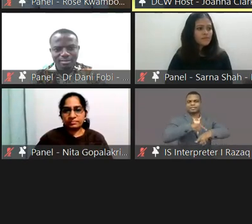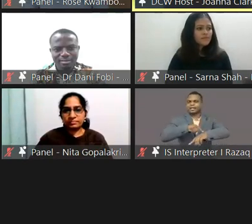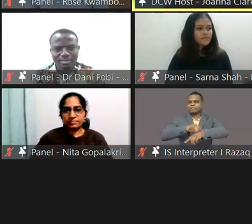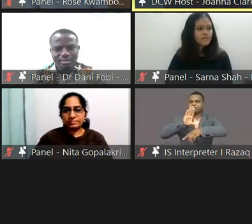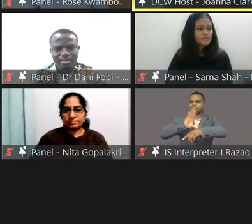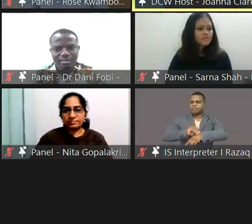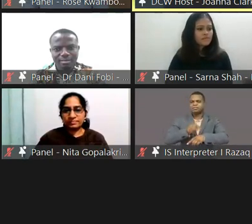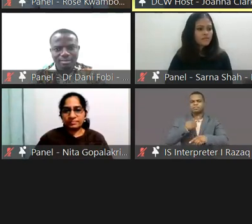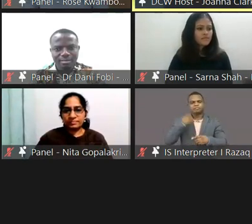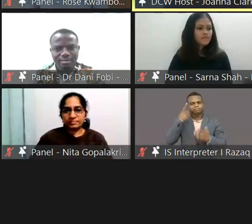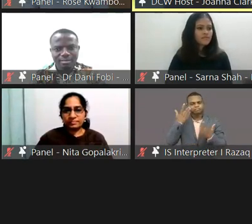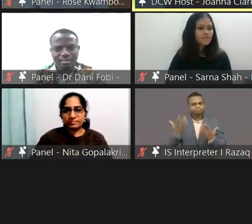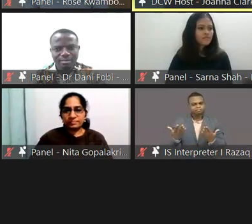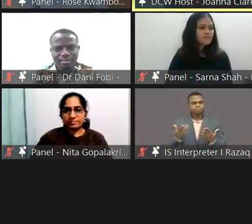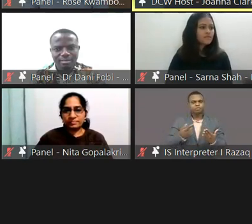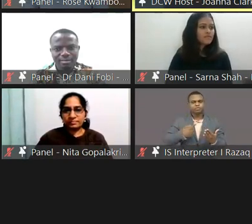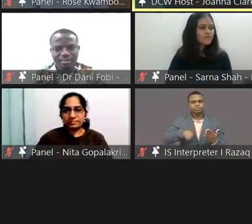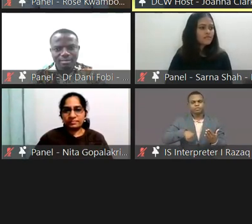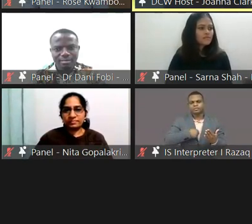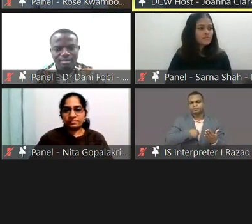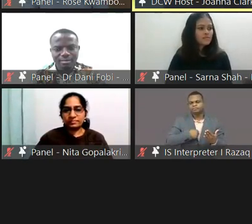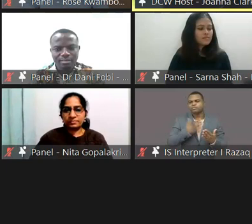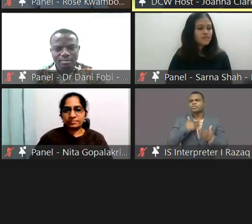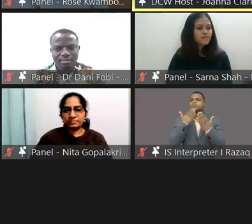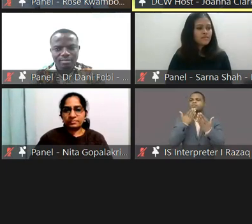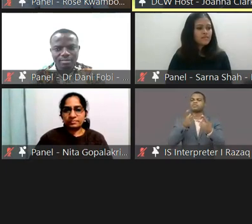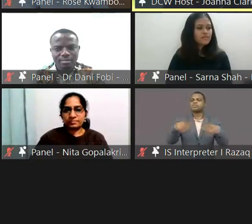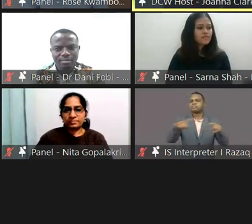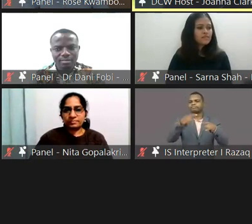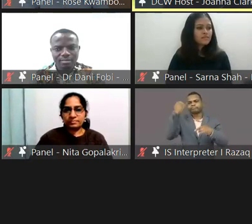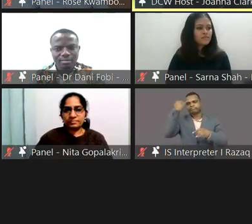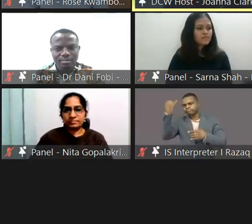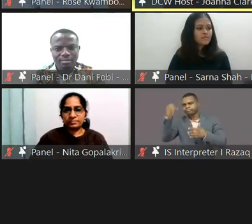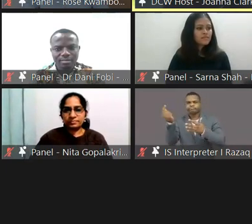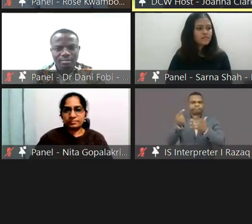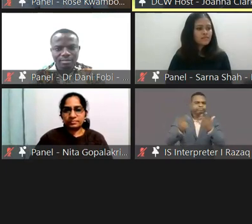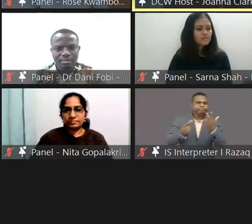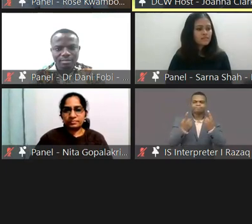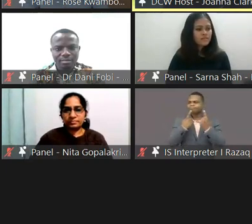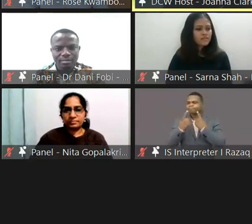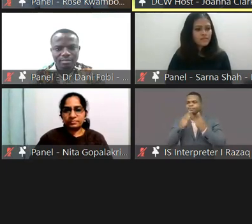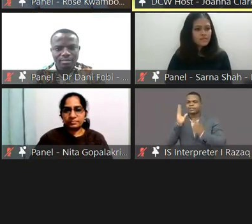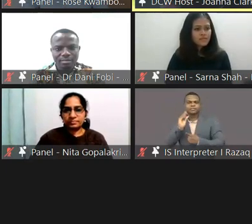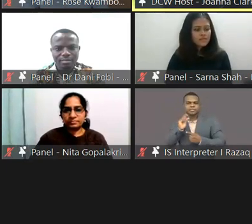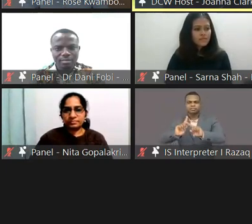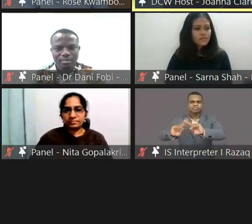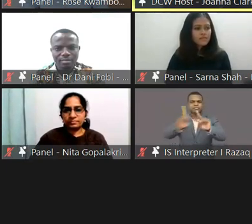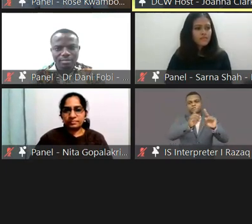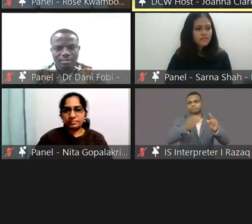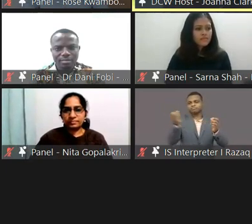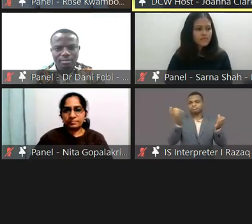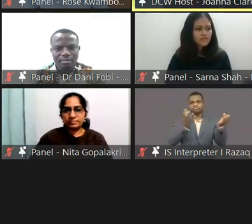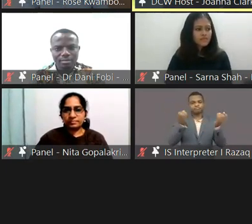and sharing all your experience with us. We're actually going to now give everyone a chance to ask